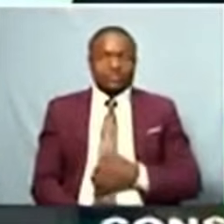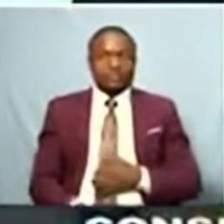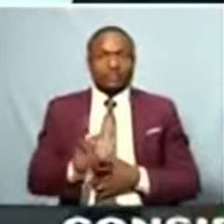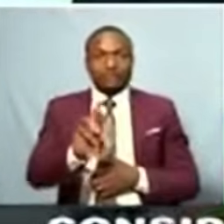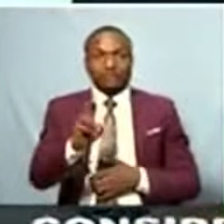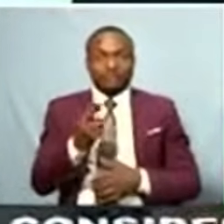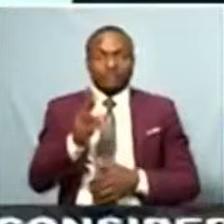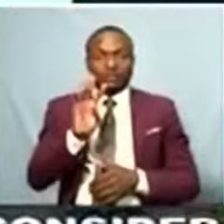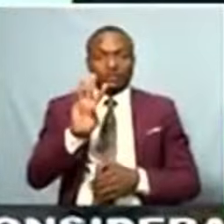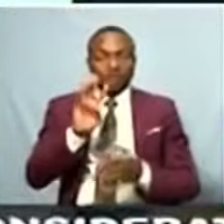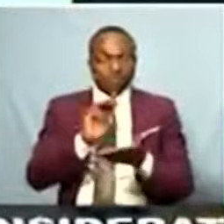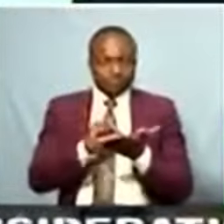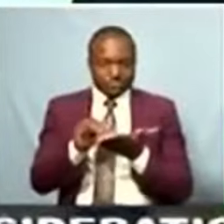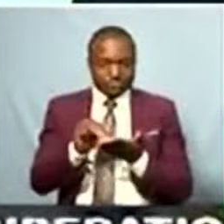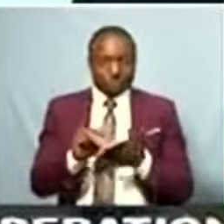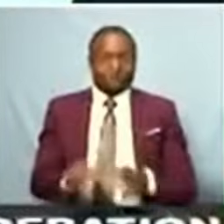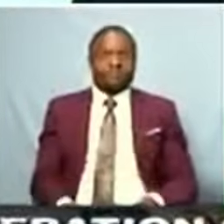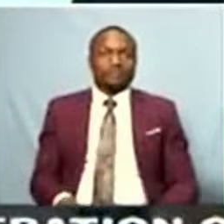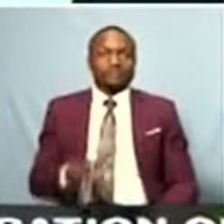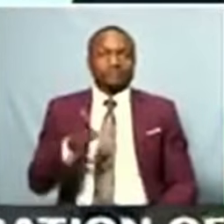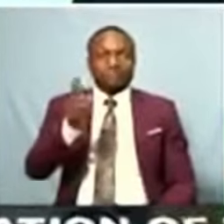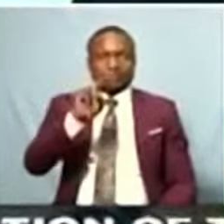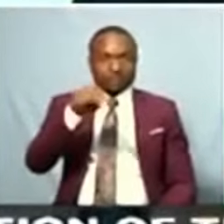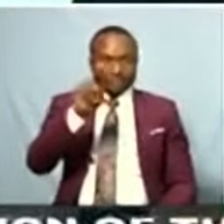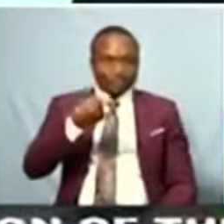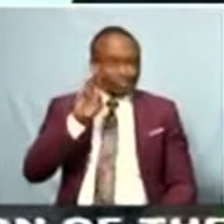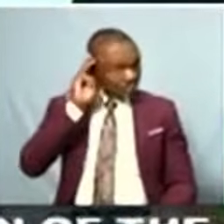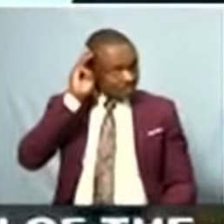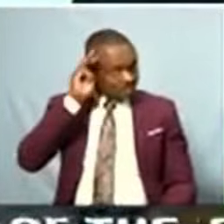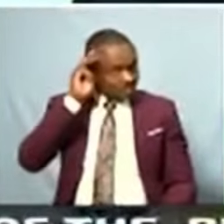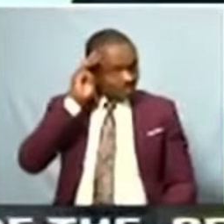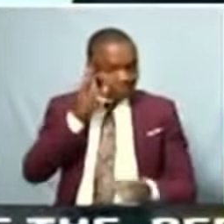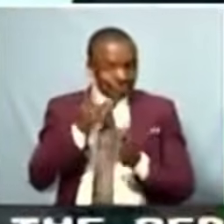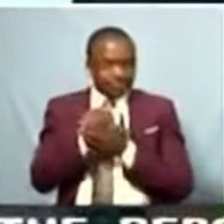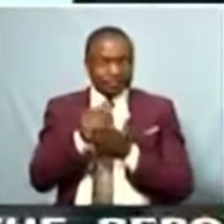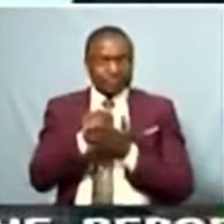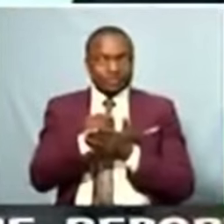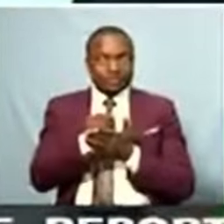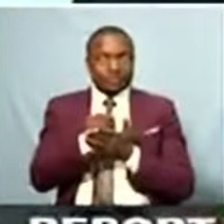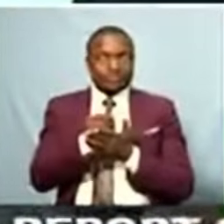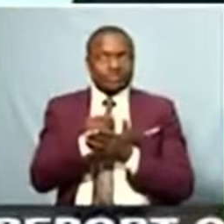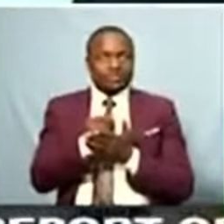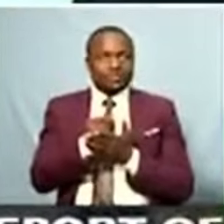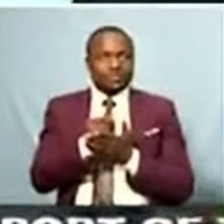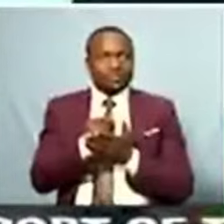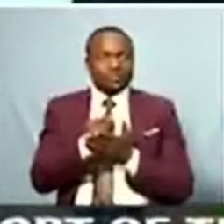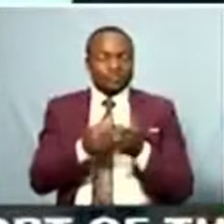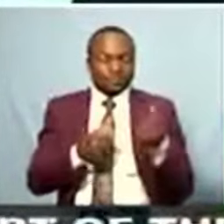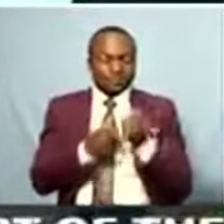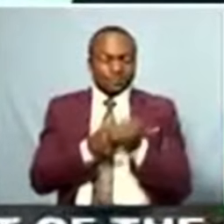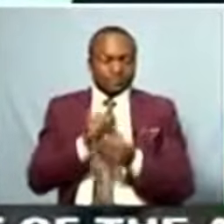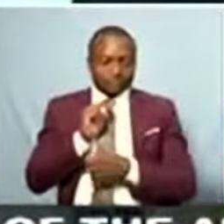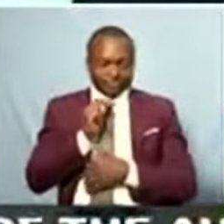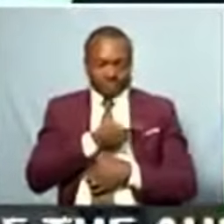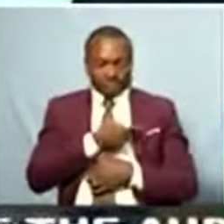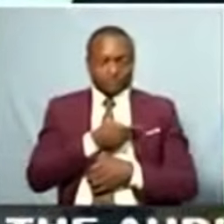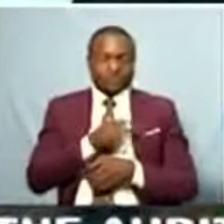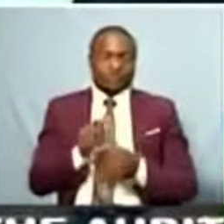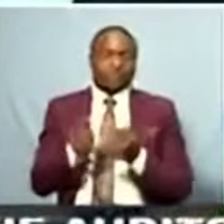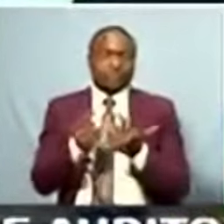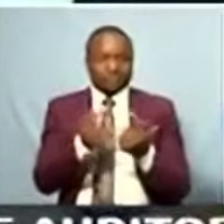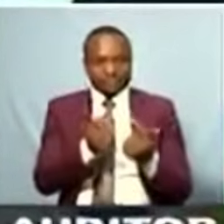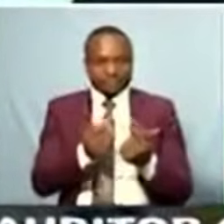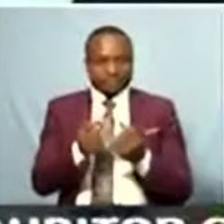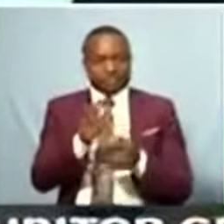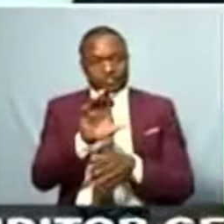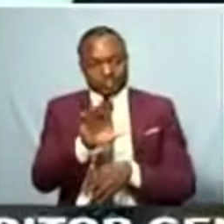that $4 million when Ministry of Finance fund us. That's the situation on the